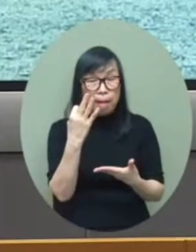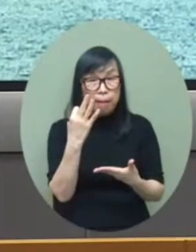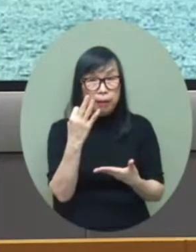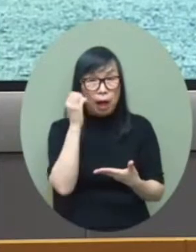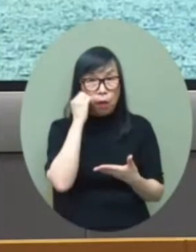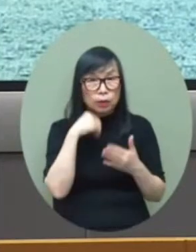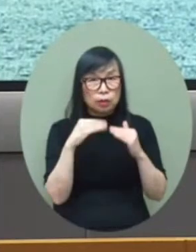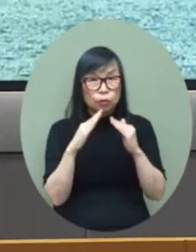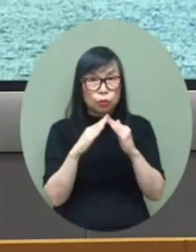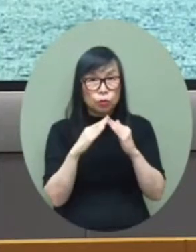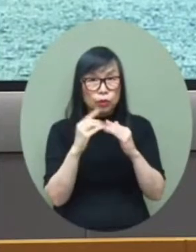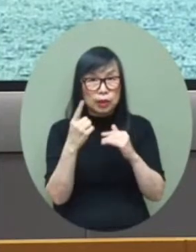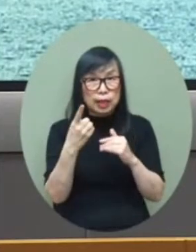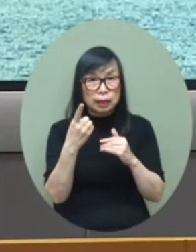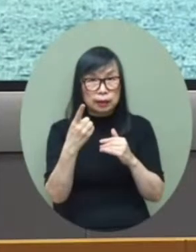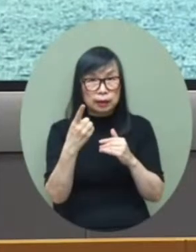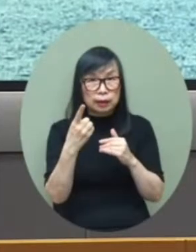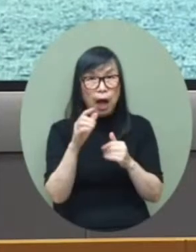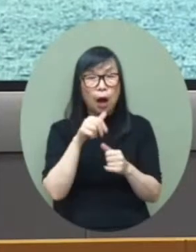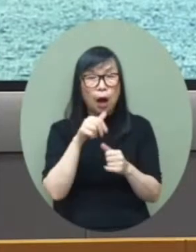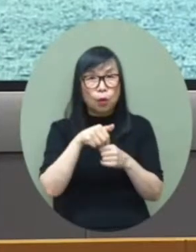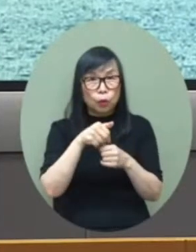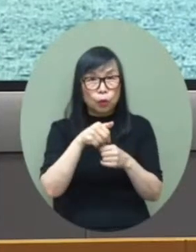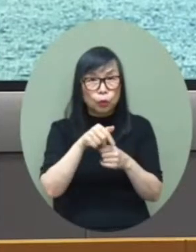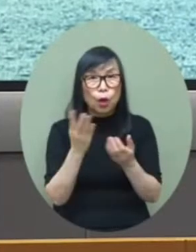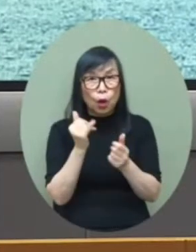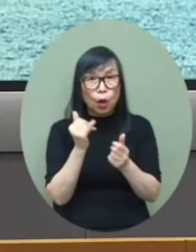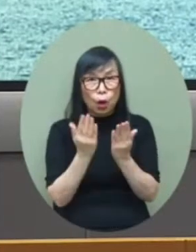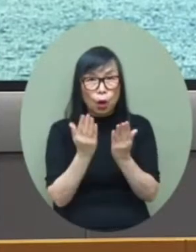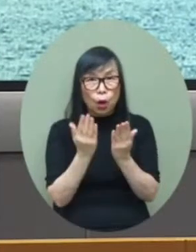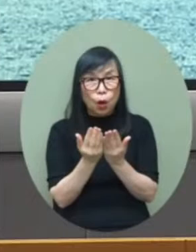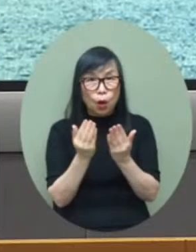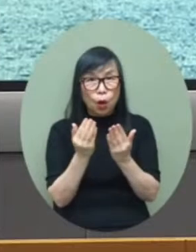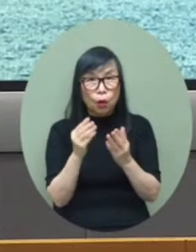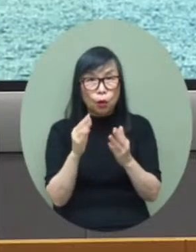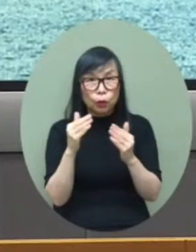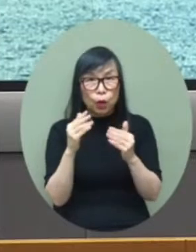We've got 3 elderly care homes and 1